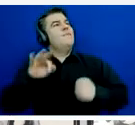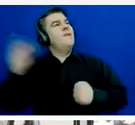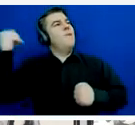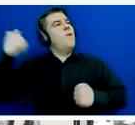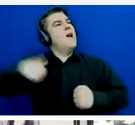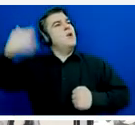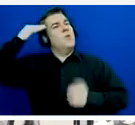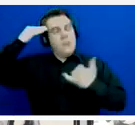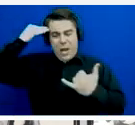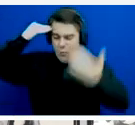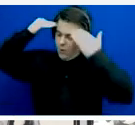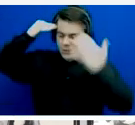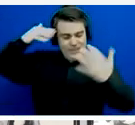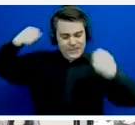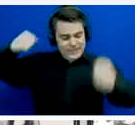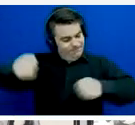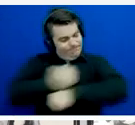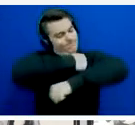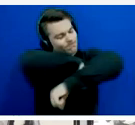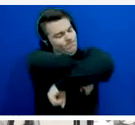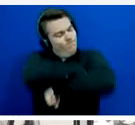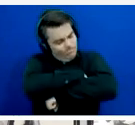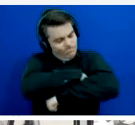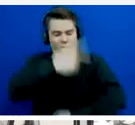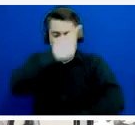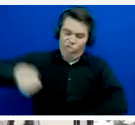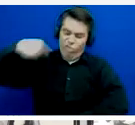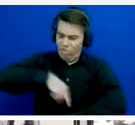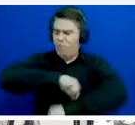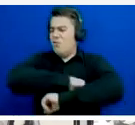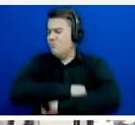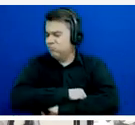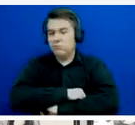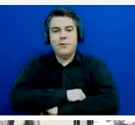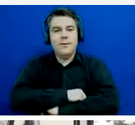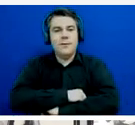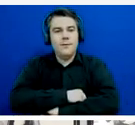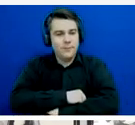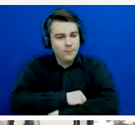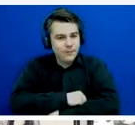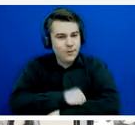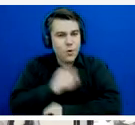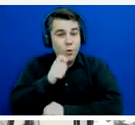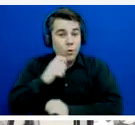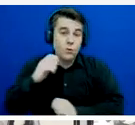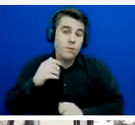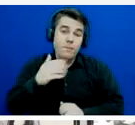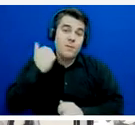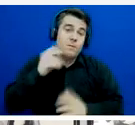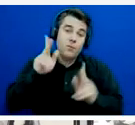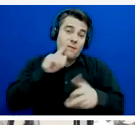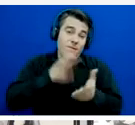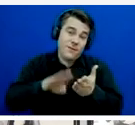know now, and just kicking yourself down. Sometimes the most important person to forgive to move ahead